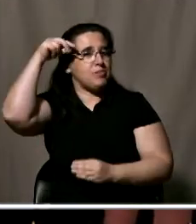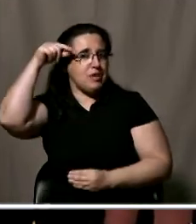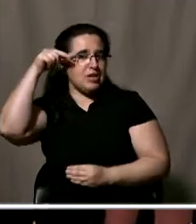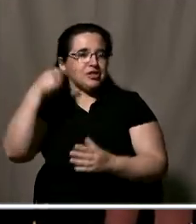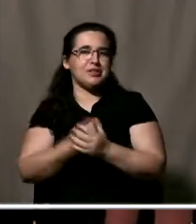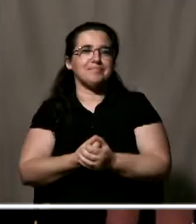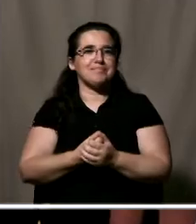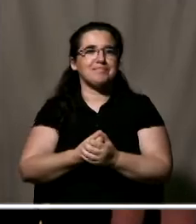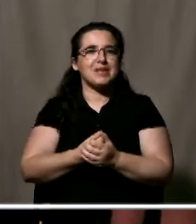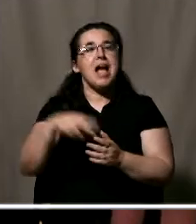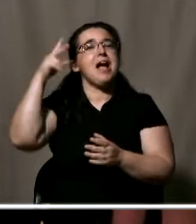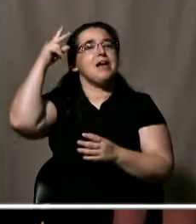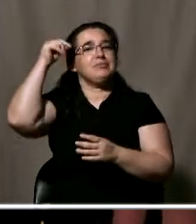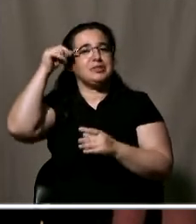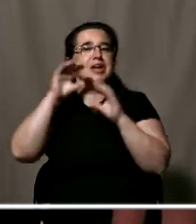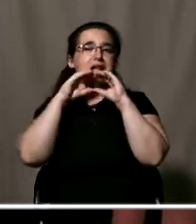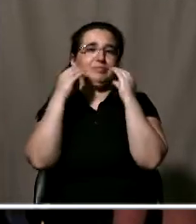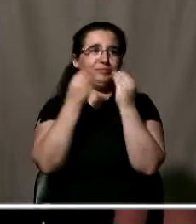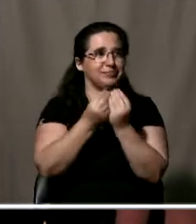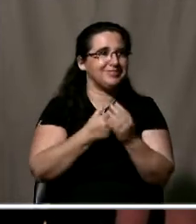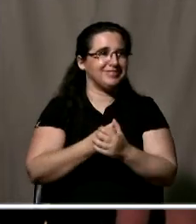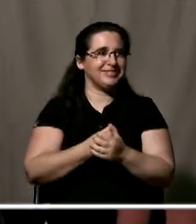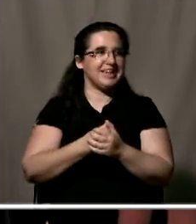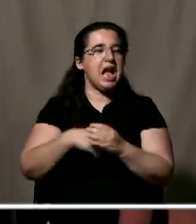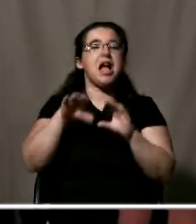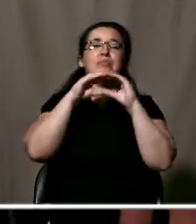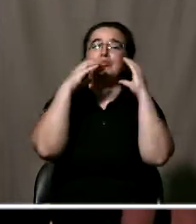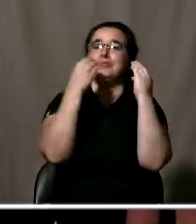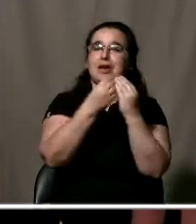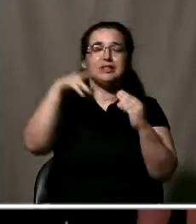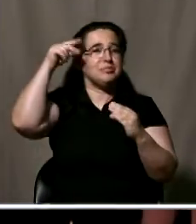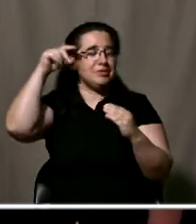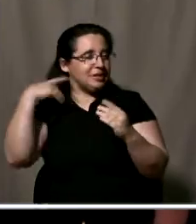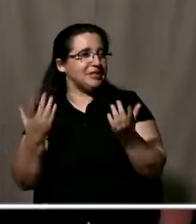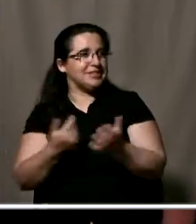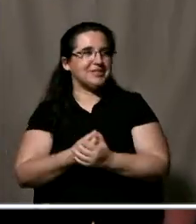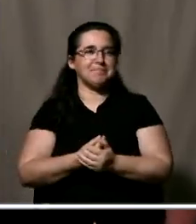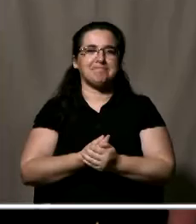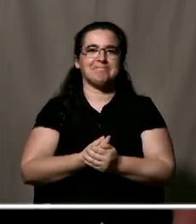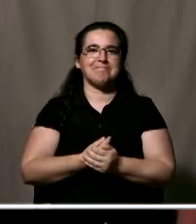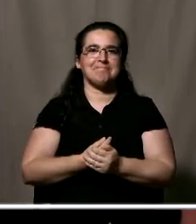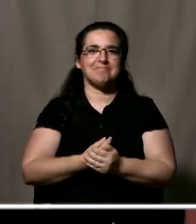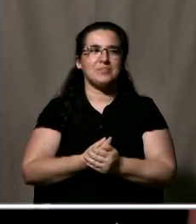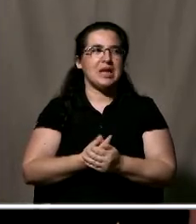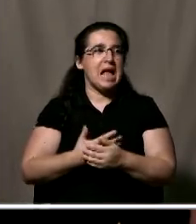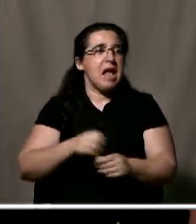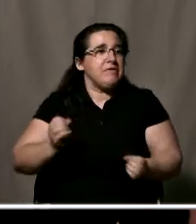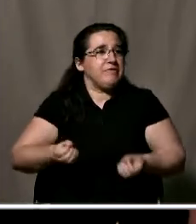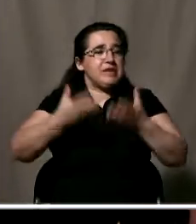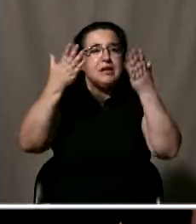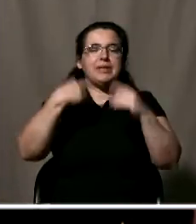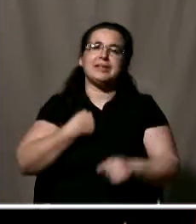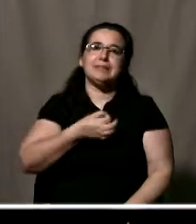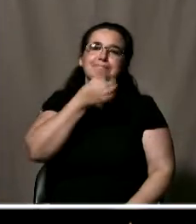and crackers. Queijo e bolachinhas. Crackers and cheese. Bolachinhas e queijo. Finally, he went to the steward in the dining room. E finalmente ele foi